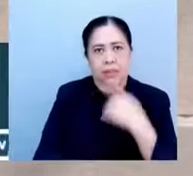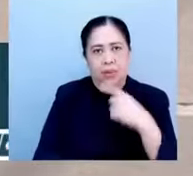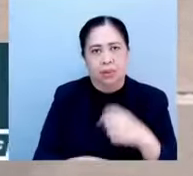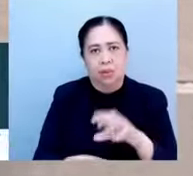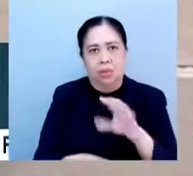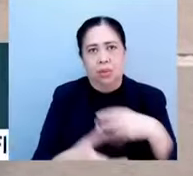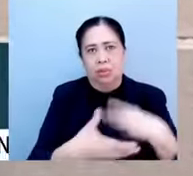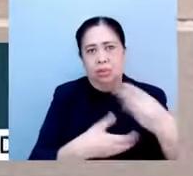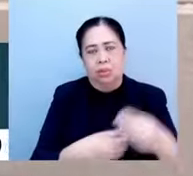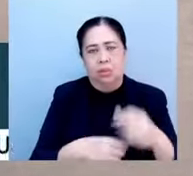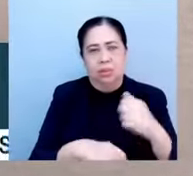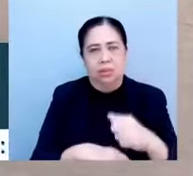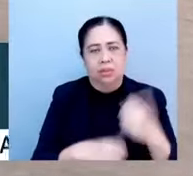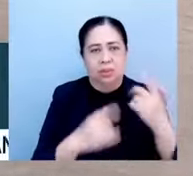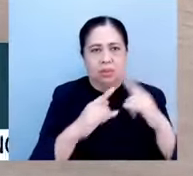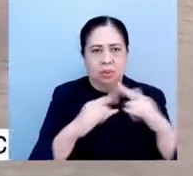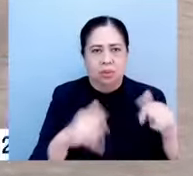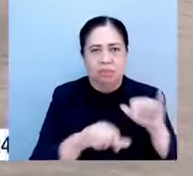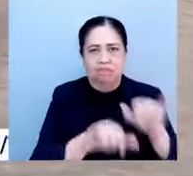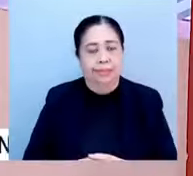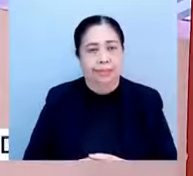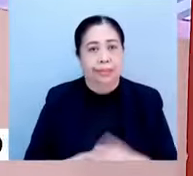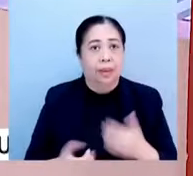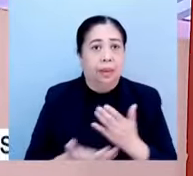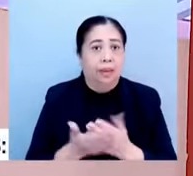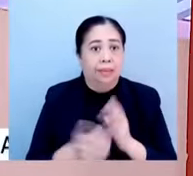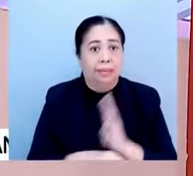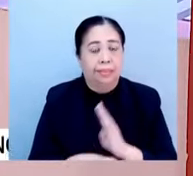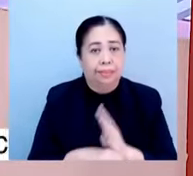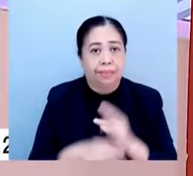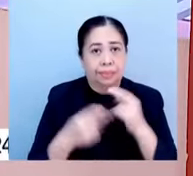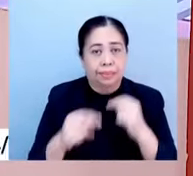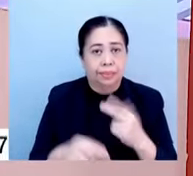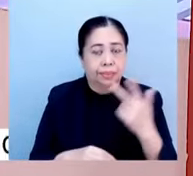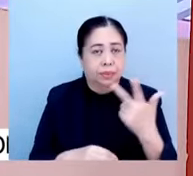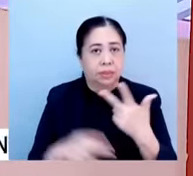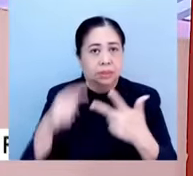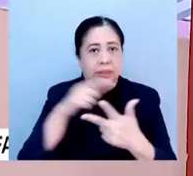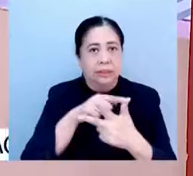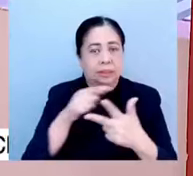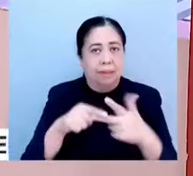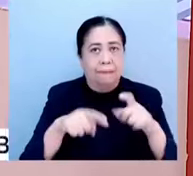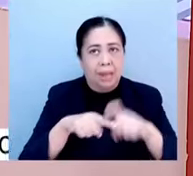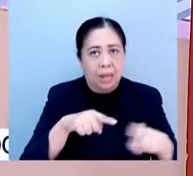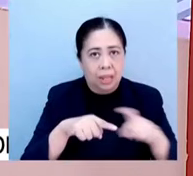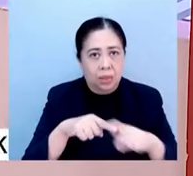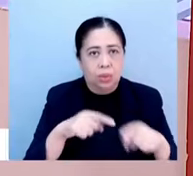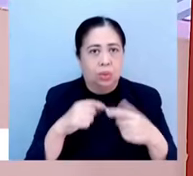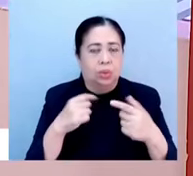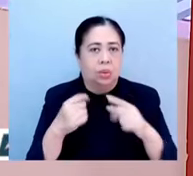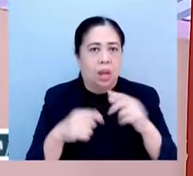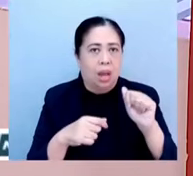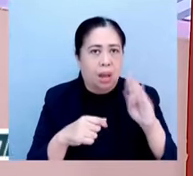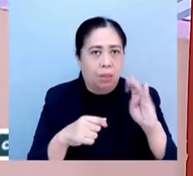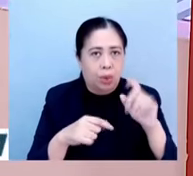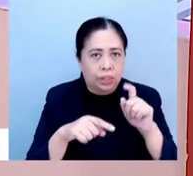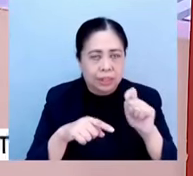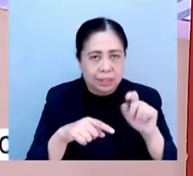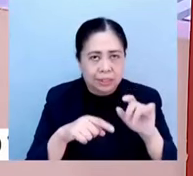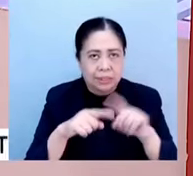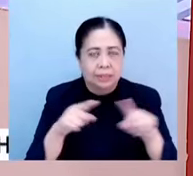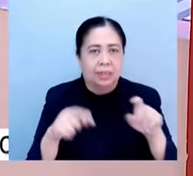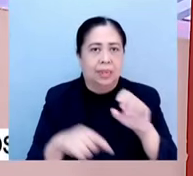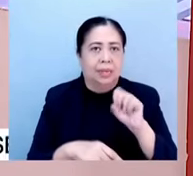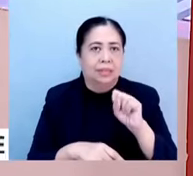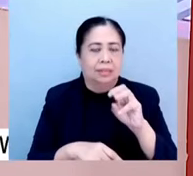outside the park to protest its closure. The country's three power giants, Meralco Power Gen, Aboitiz Power, and San Miguel